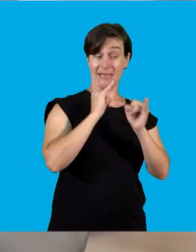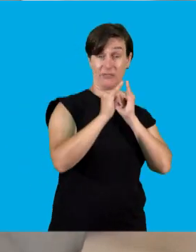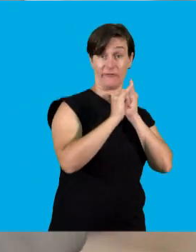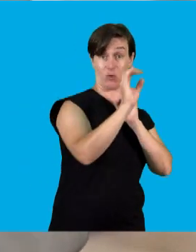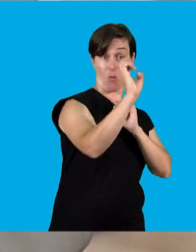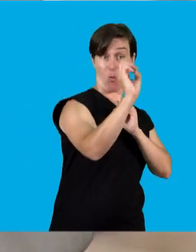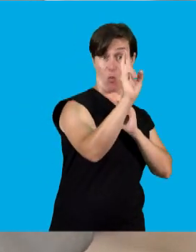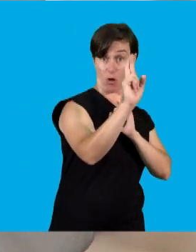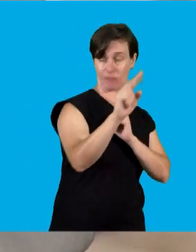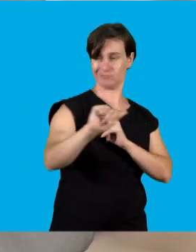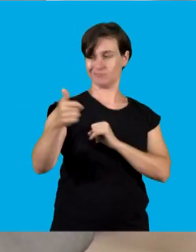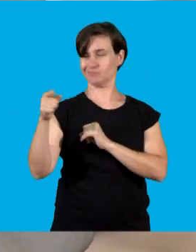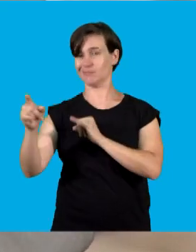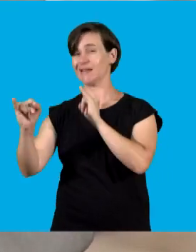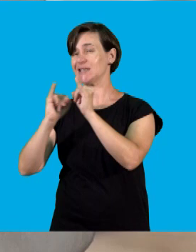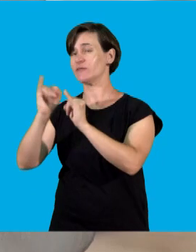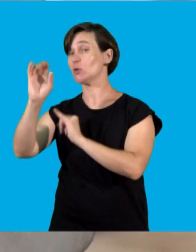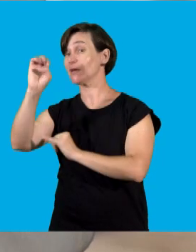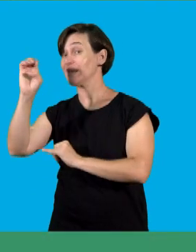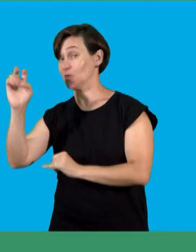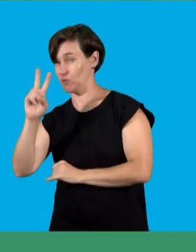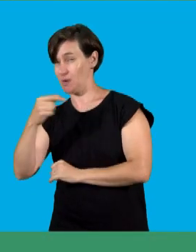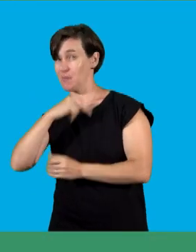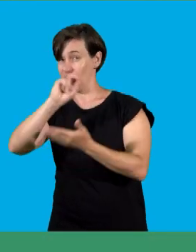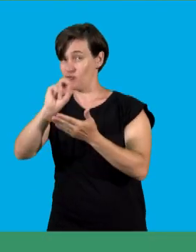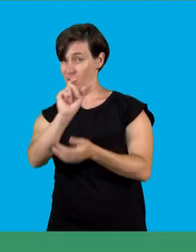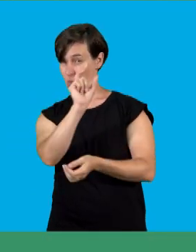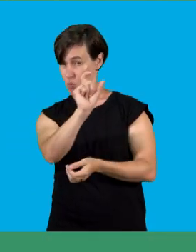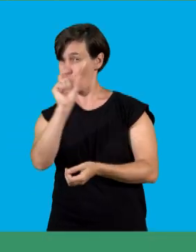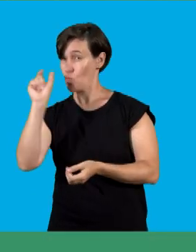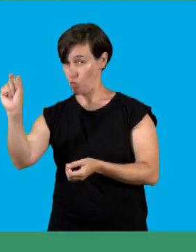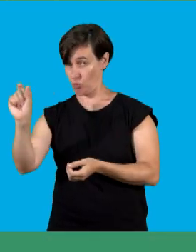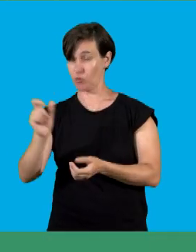there's interviewee. I'll write it again.